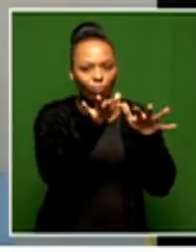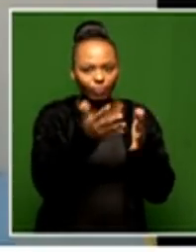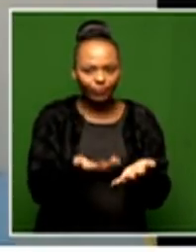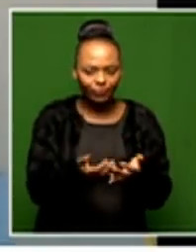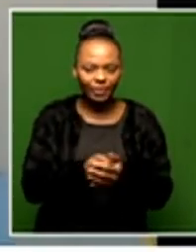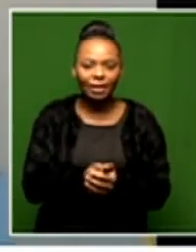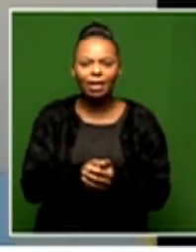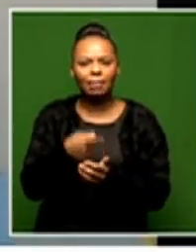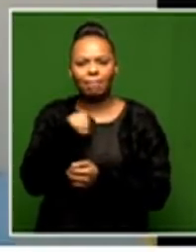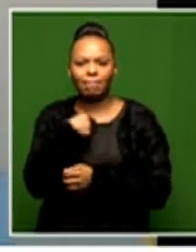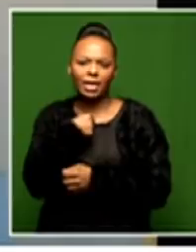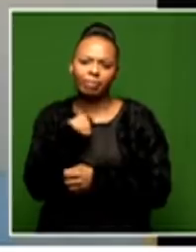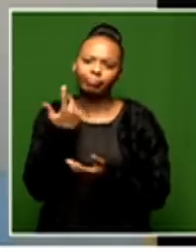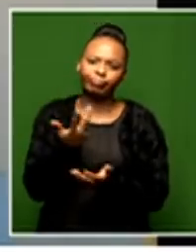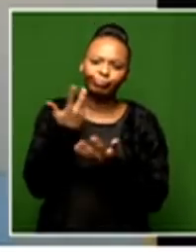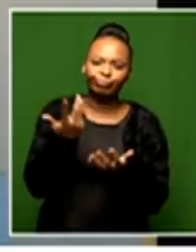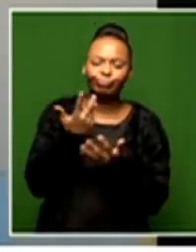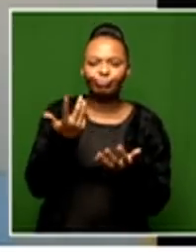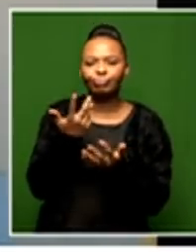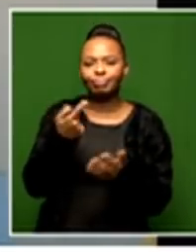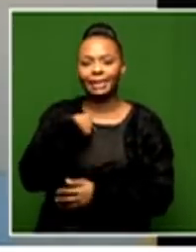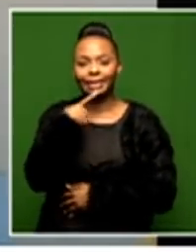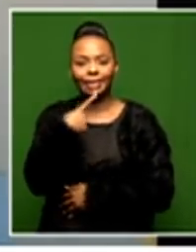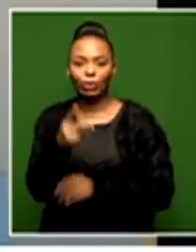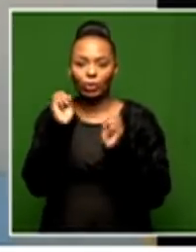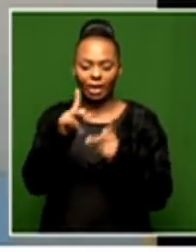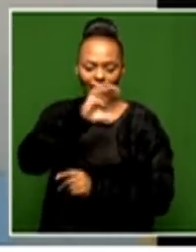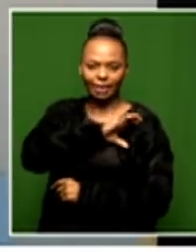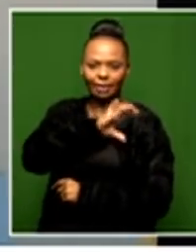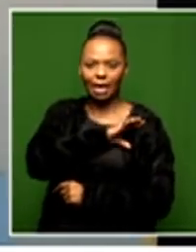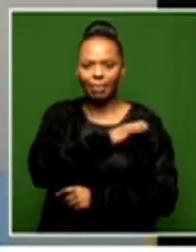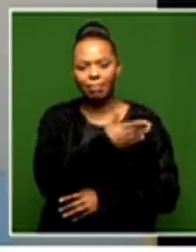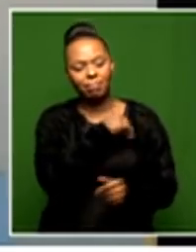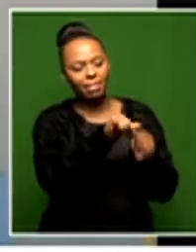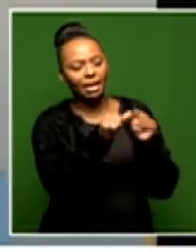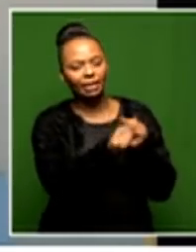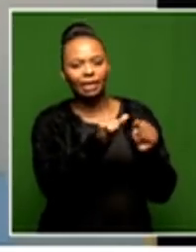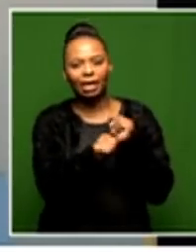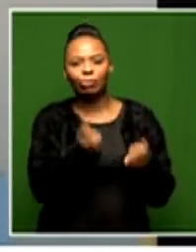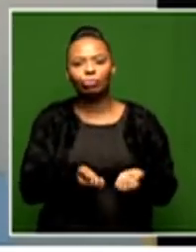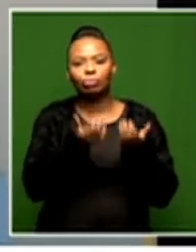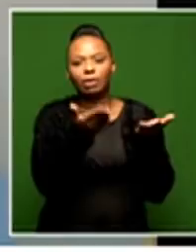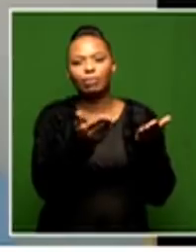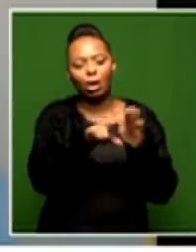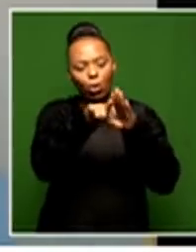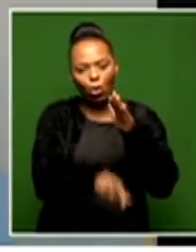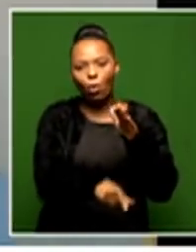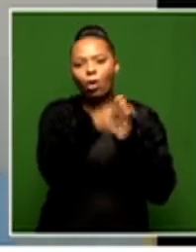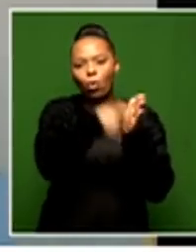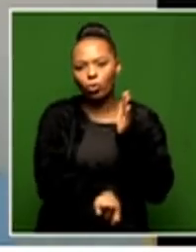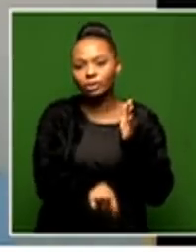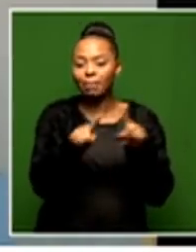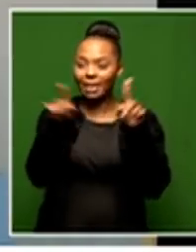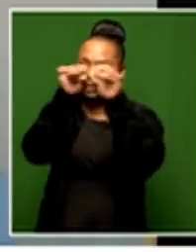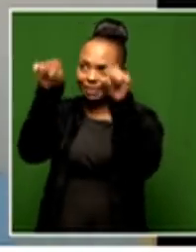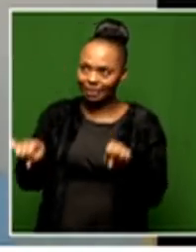just out of hand say that customers are better served by lowering costs. The system